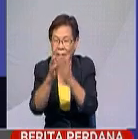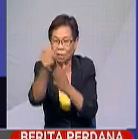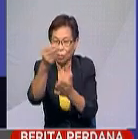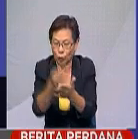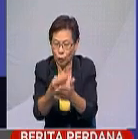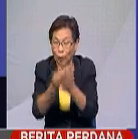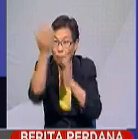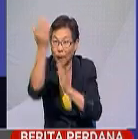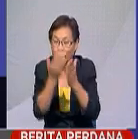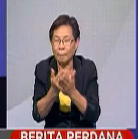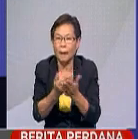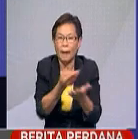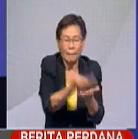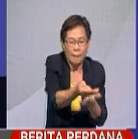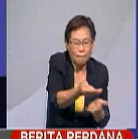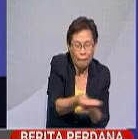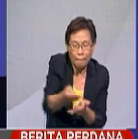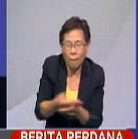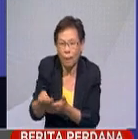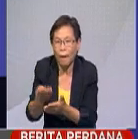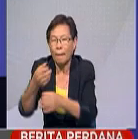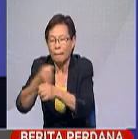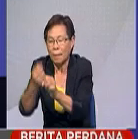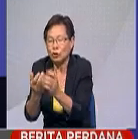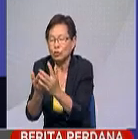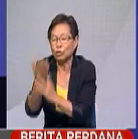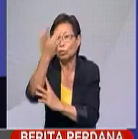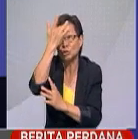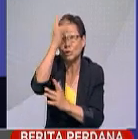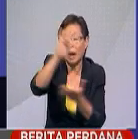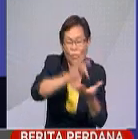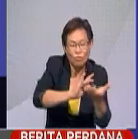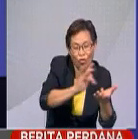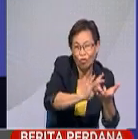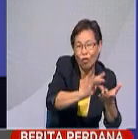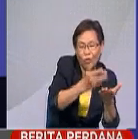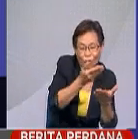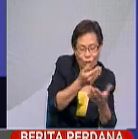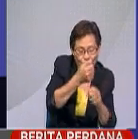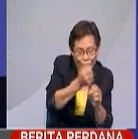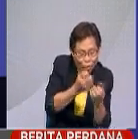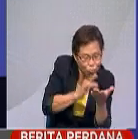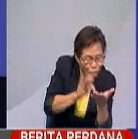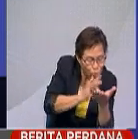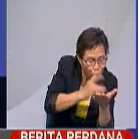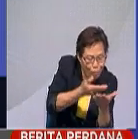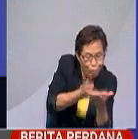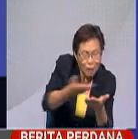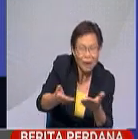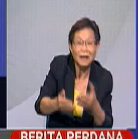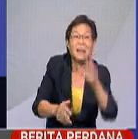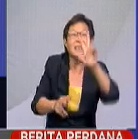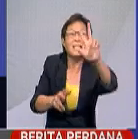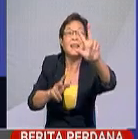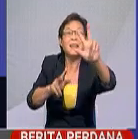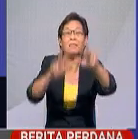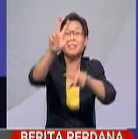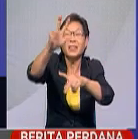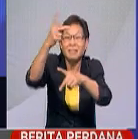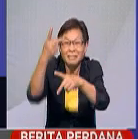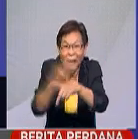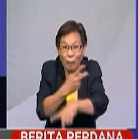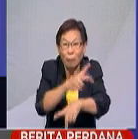RM18 billion will be purchases made through smartphones. This is about 3 times more